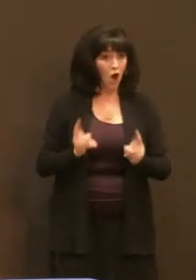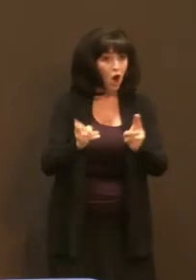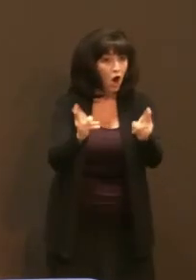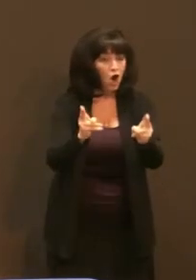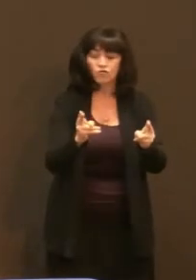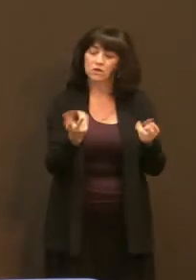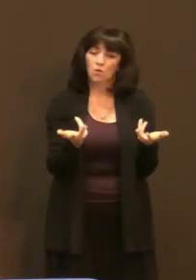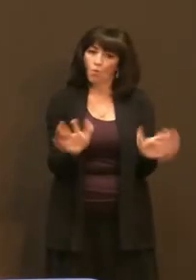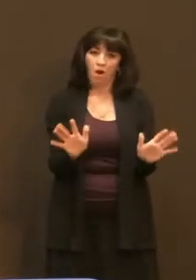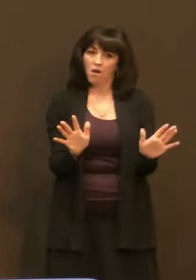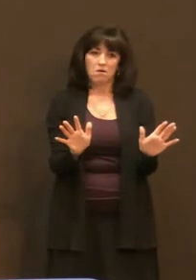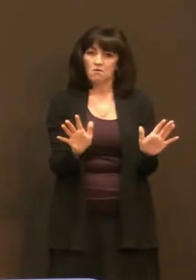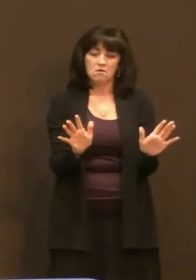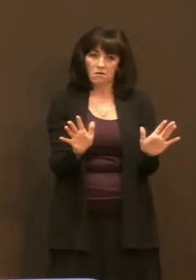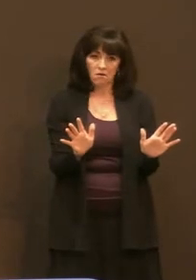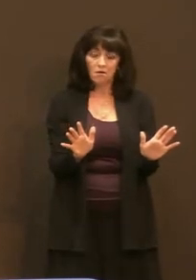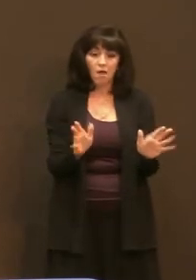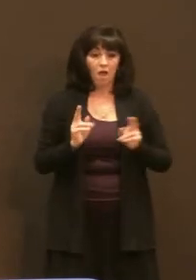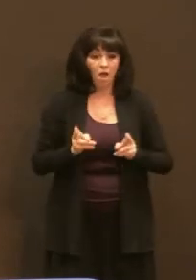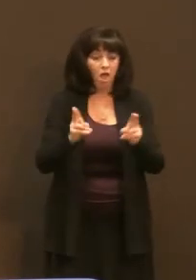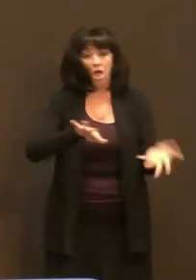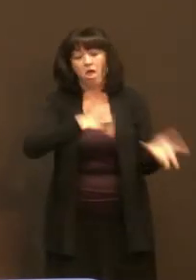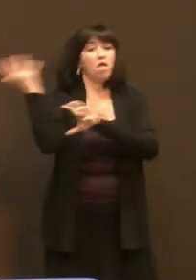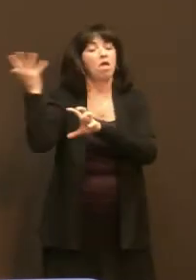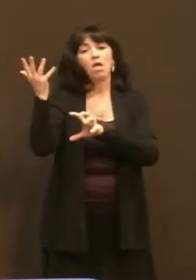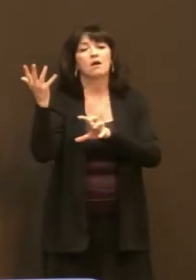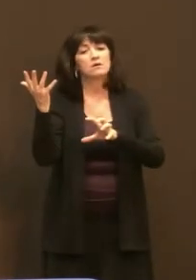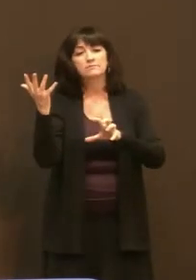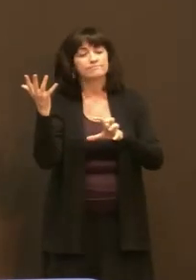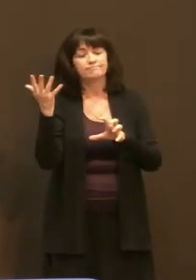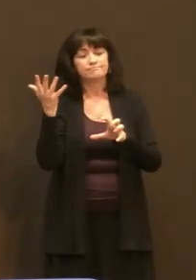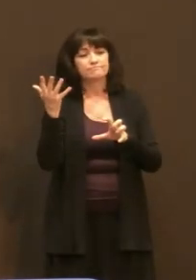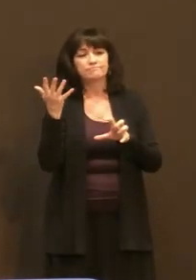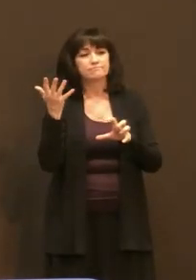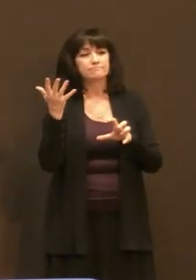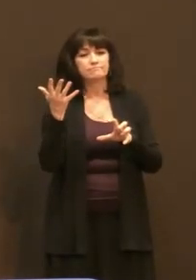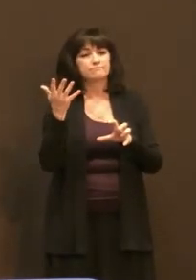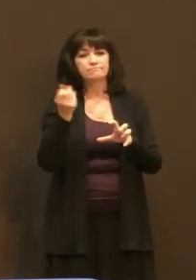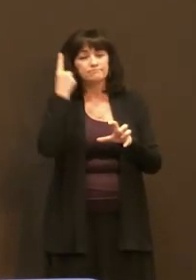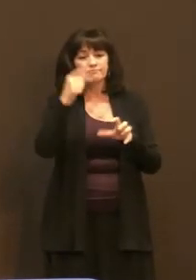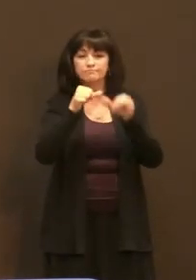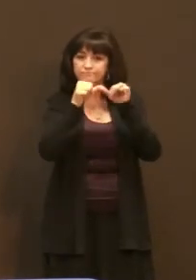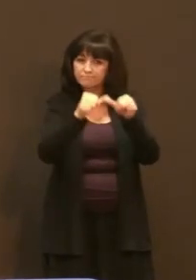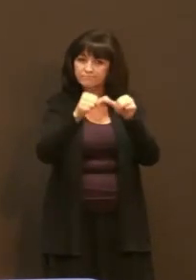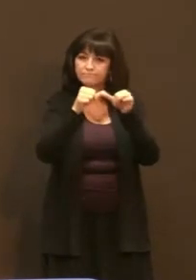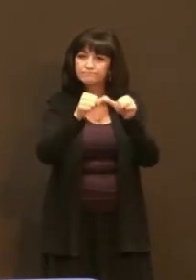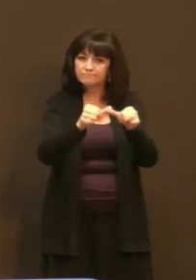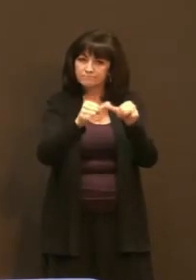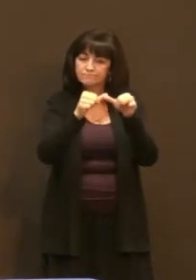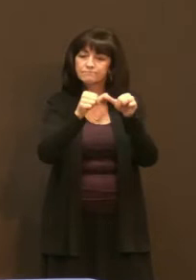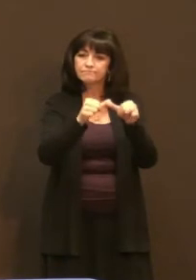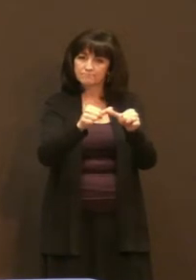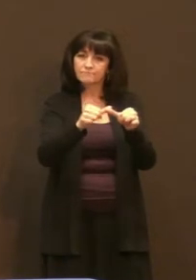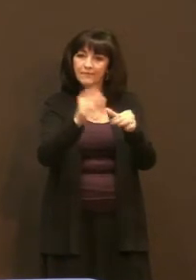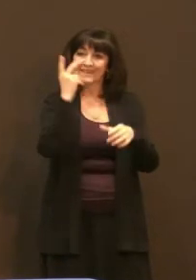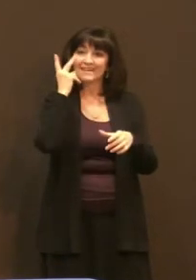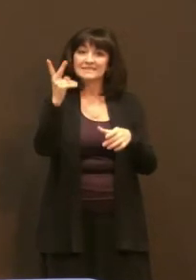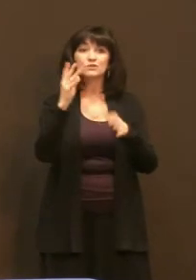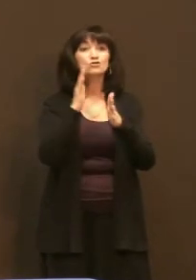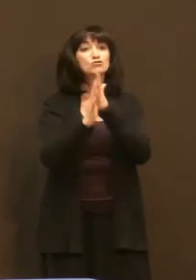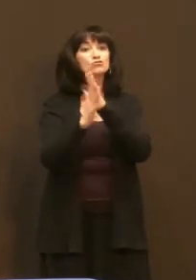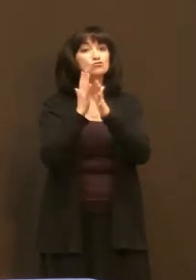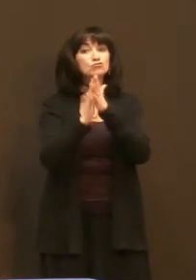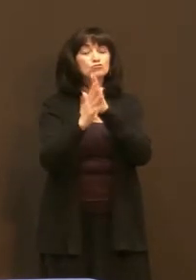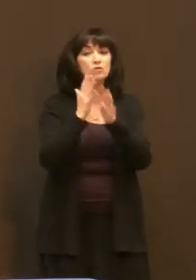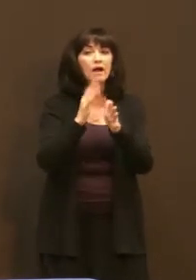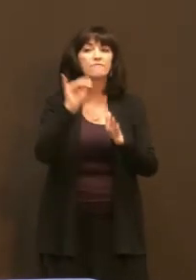the course. It seems to be working. We showed the traffic counts. And so that'll get us to a place where we can figure out